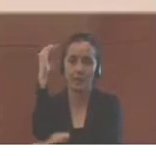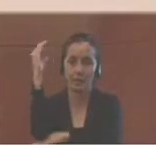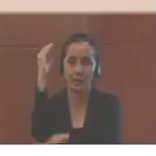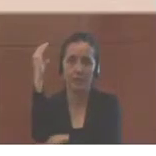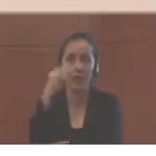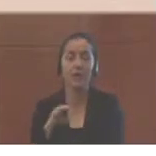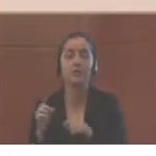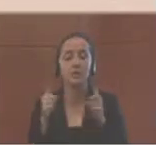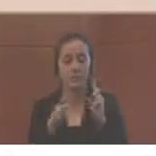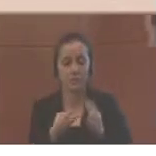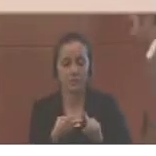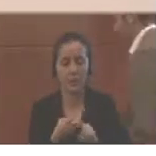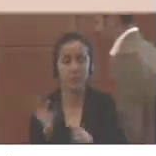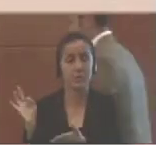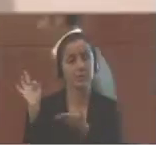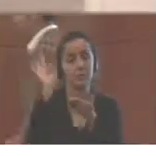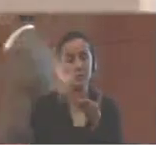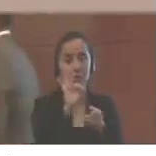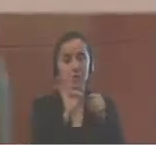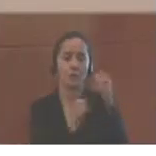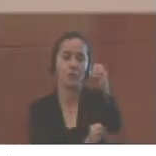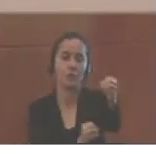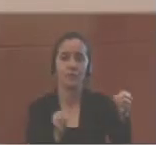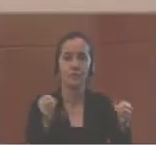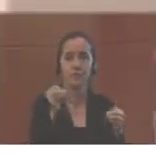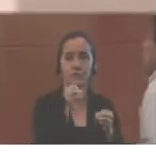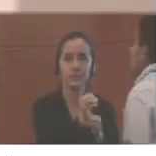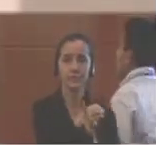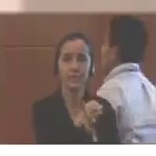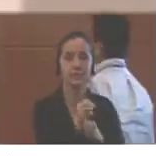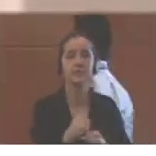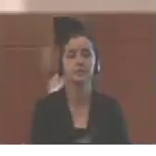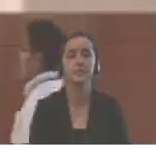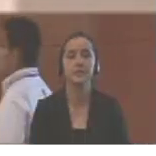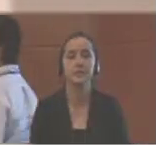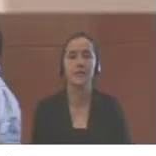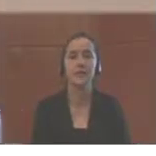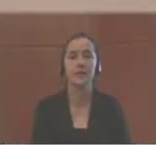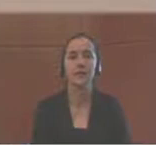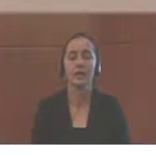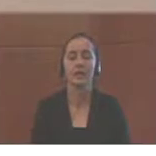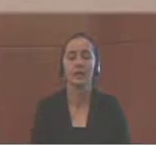the Republic of Colombia, and a representative